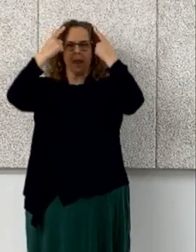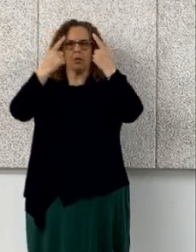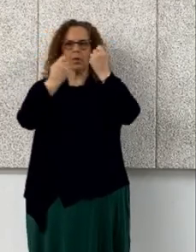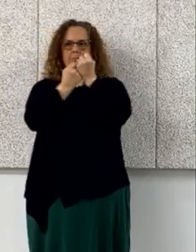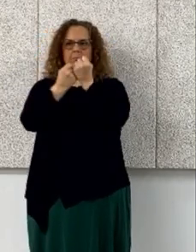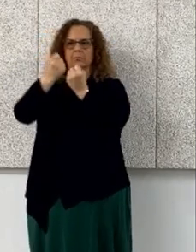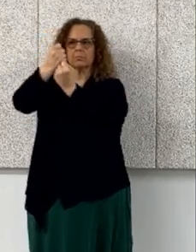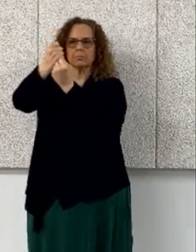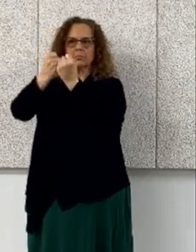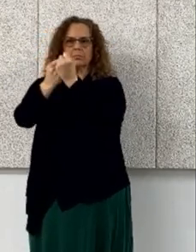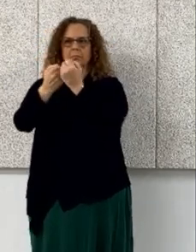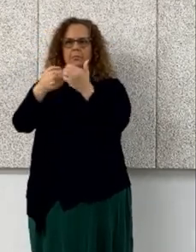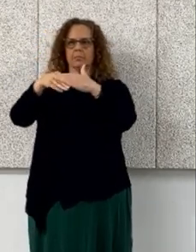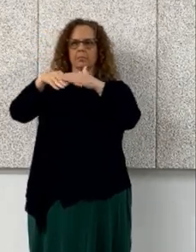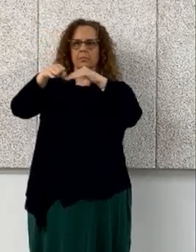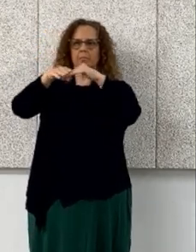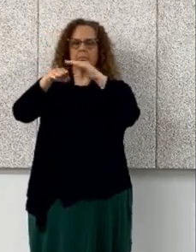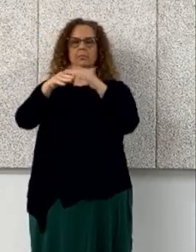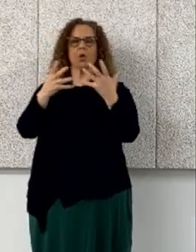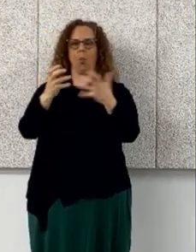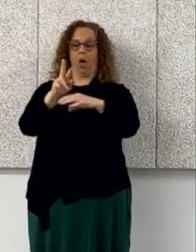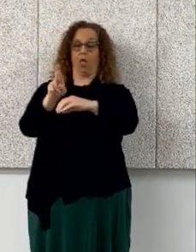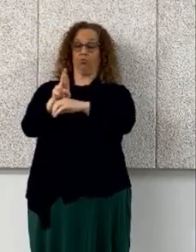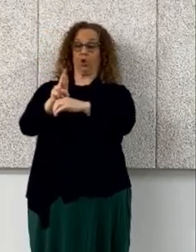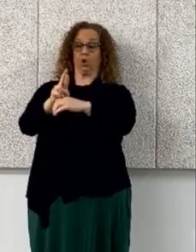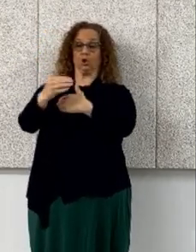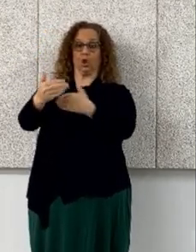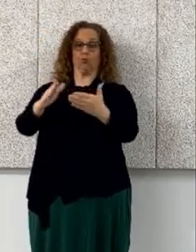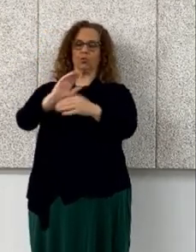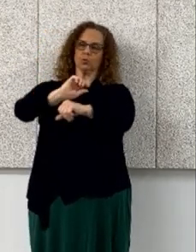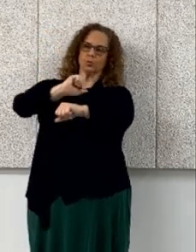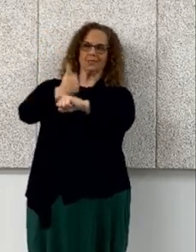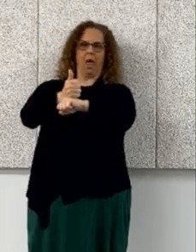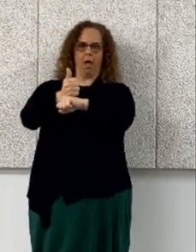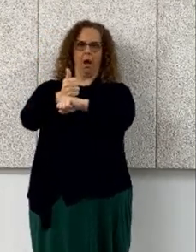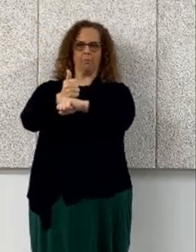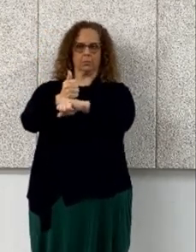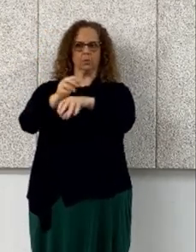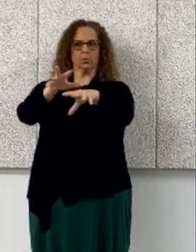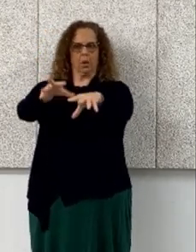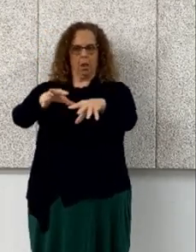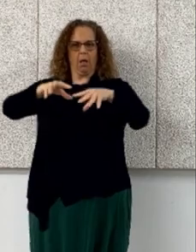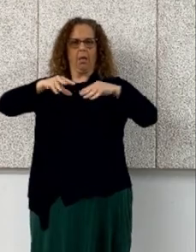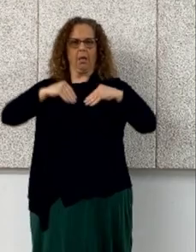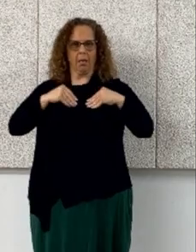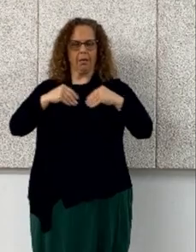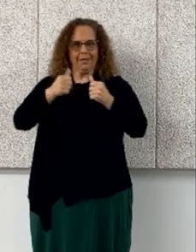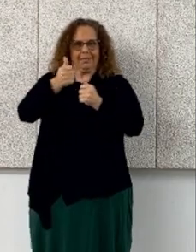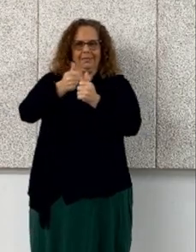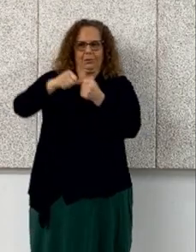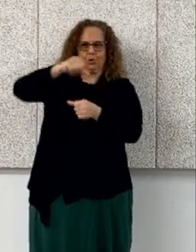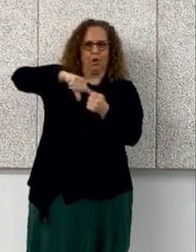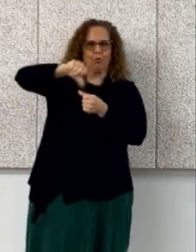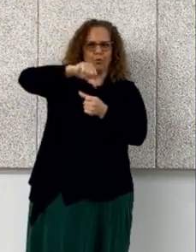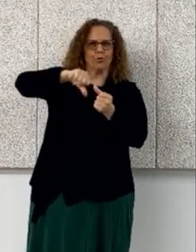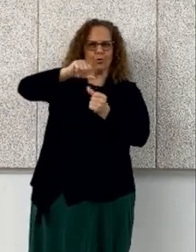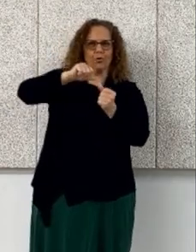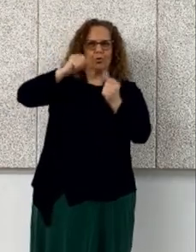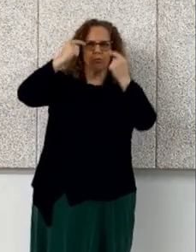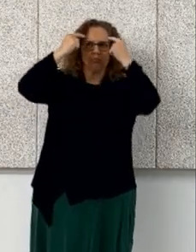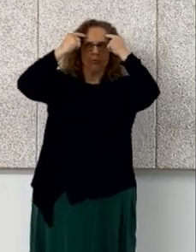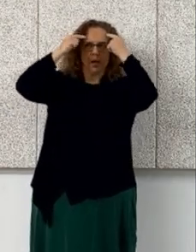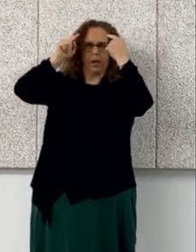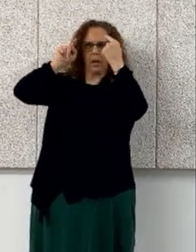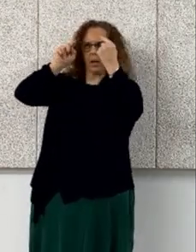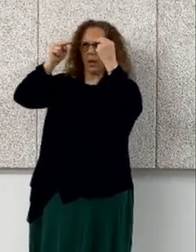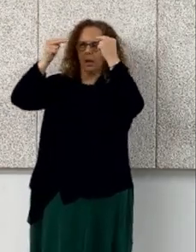making sure that the rehearsal room is set up to receive that is something that feels very, very important